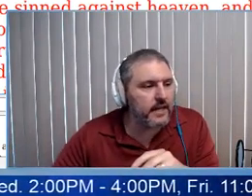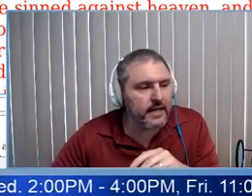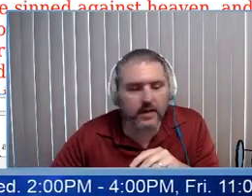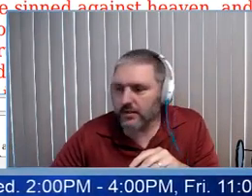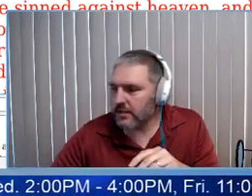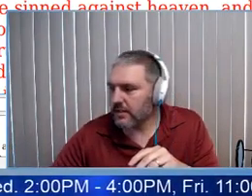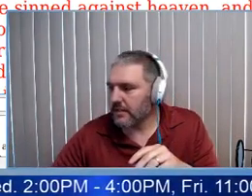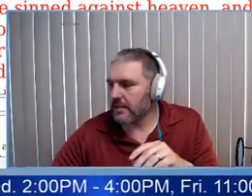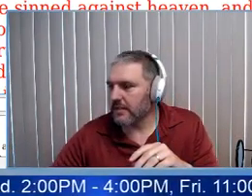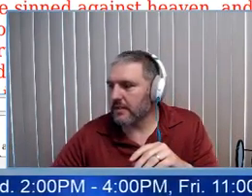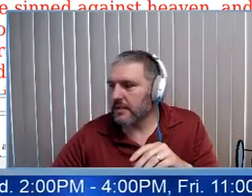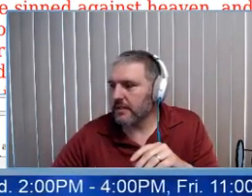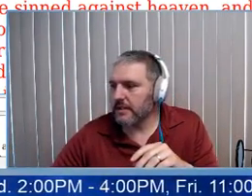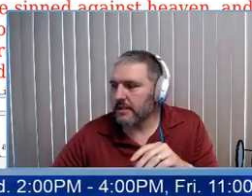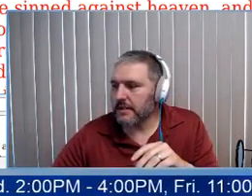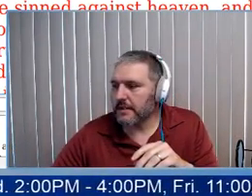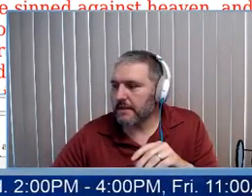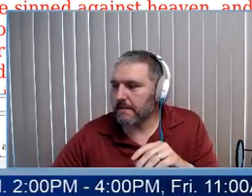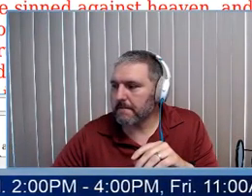we find out?